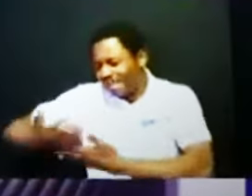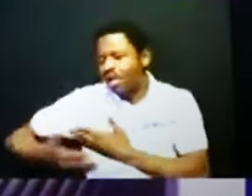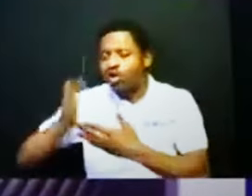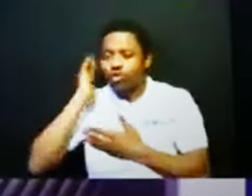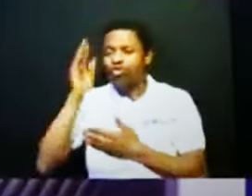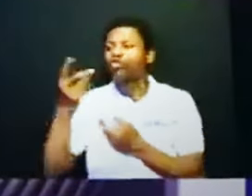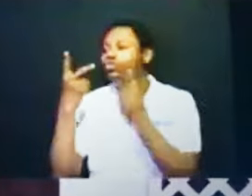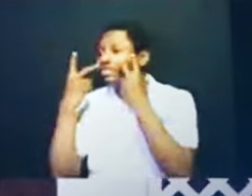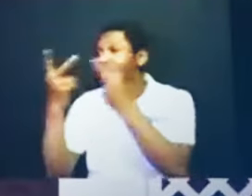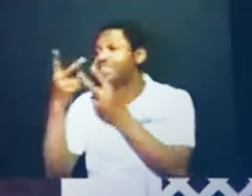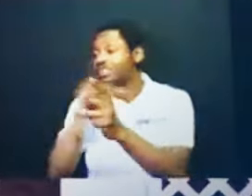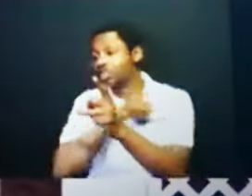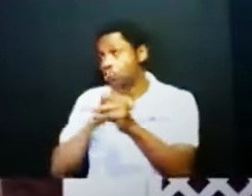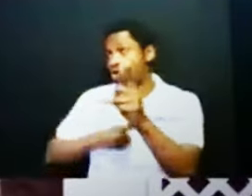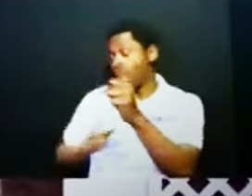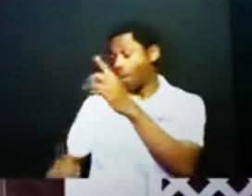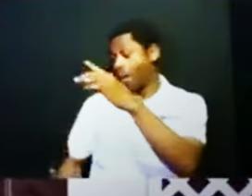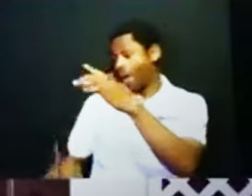appearing.